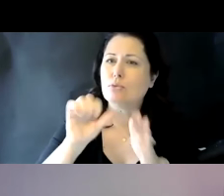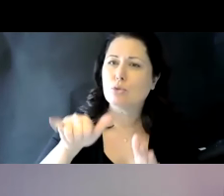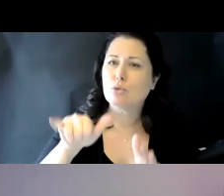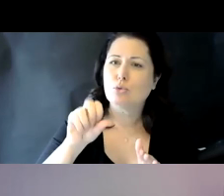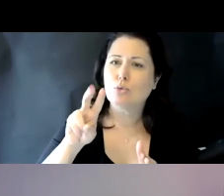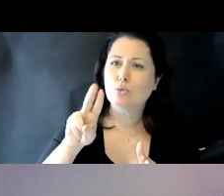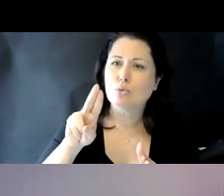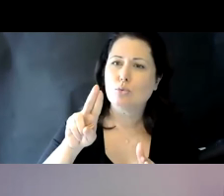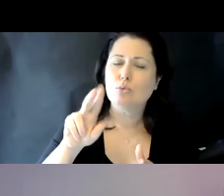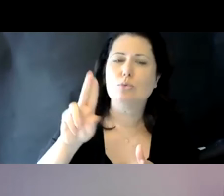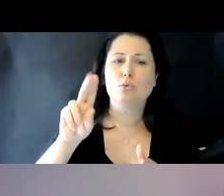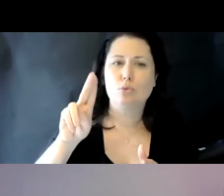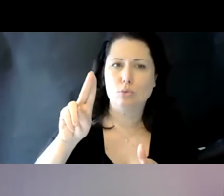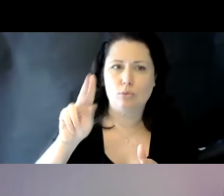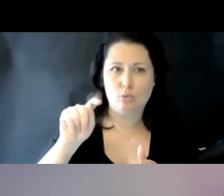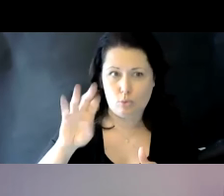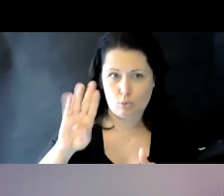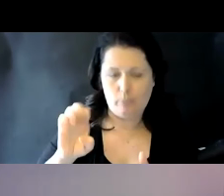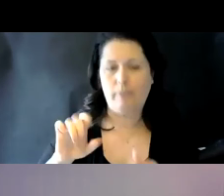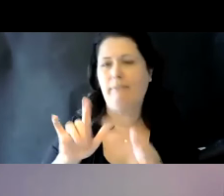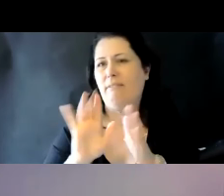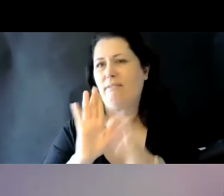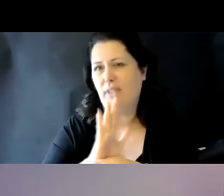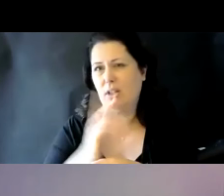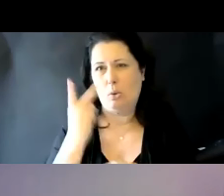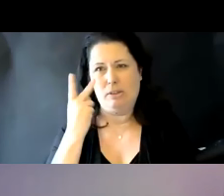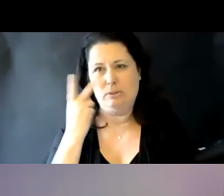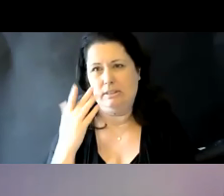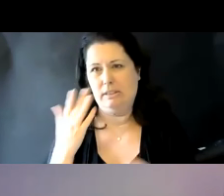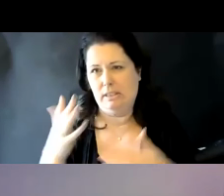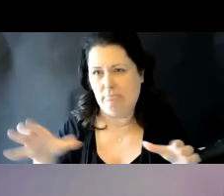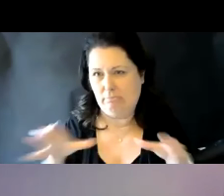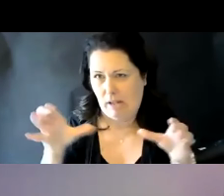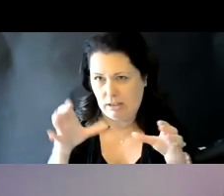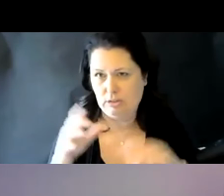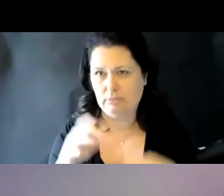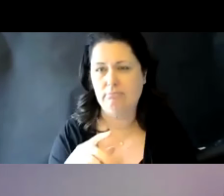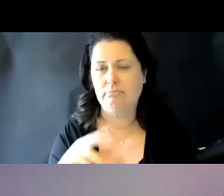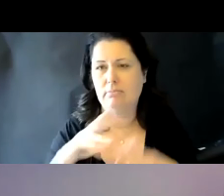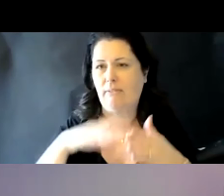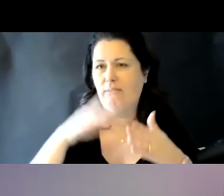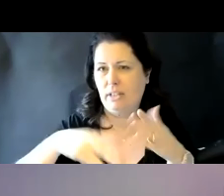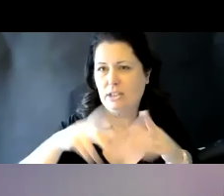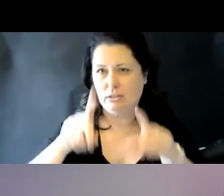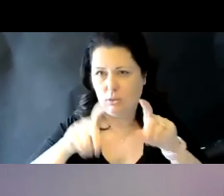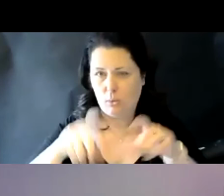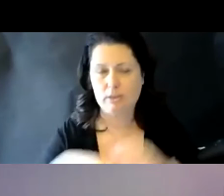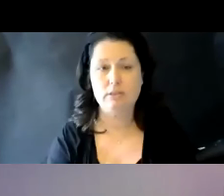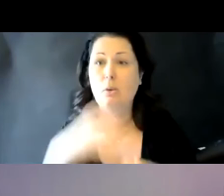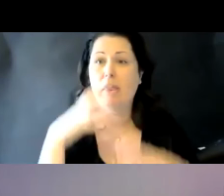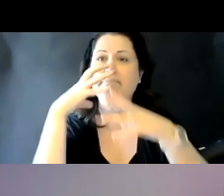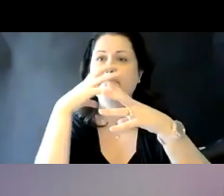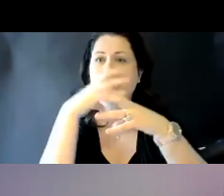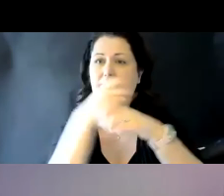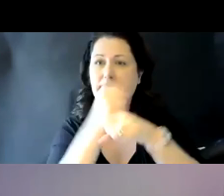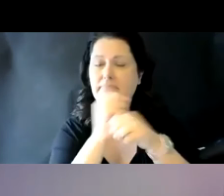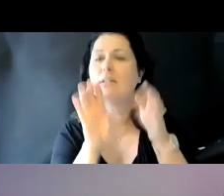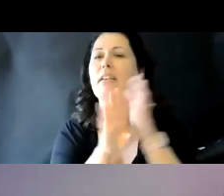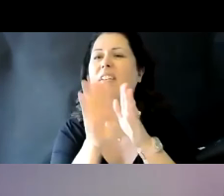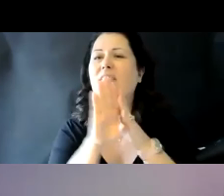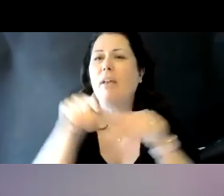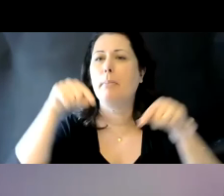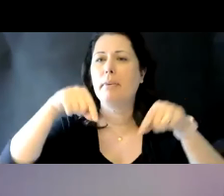it in action. And that really basically sums up the development of it. So I think that's